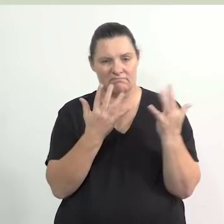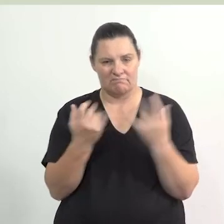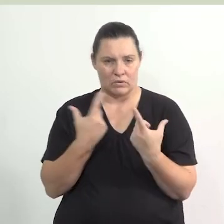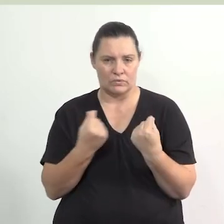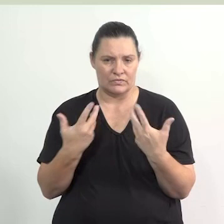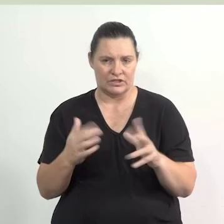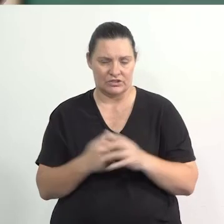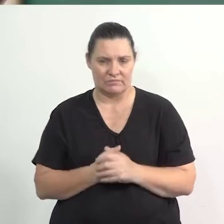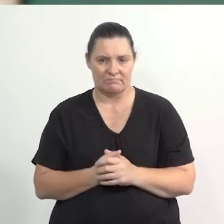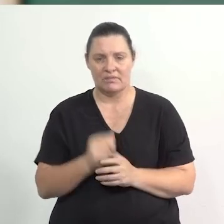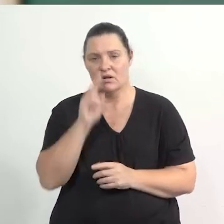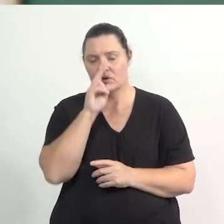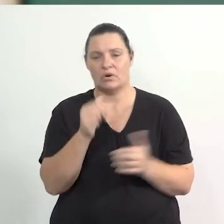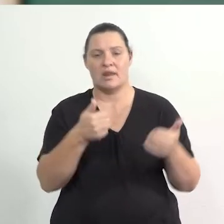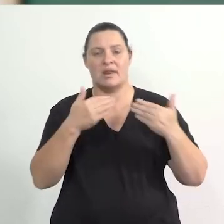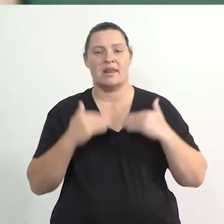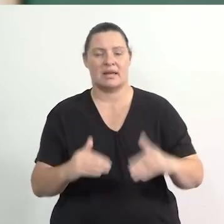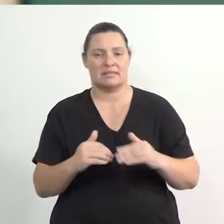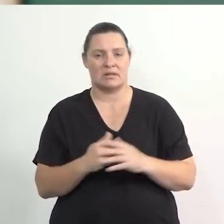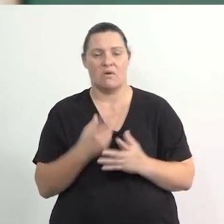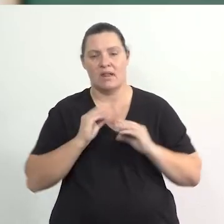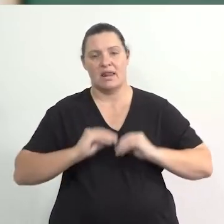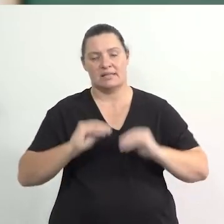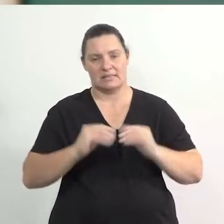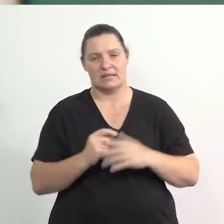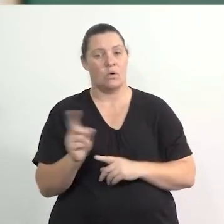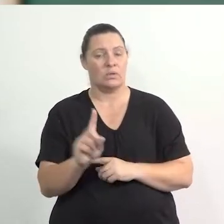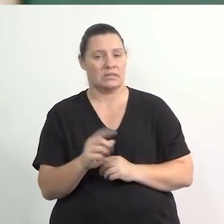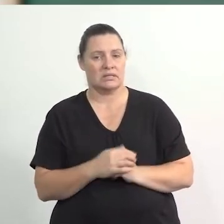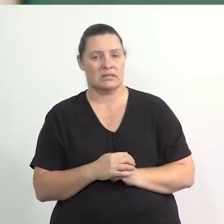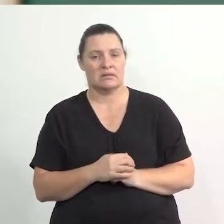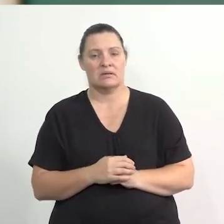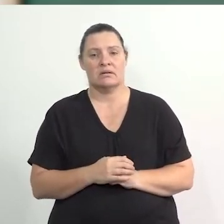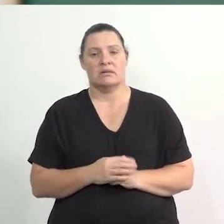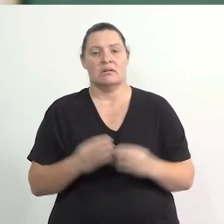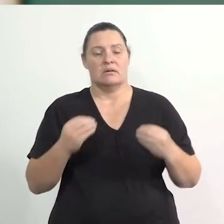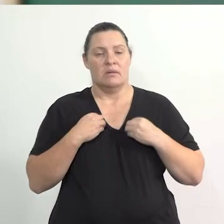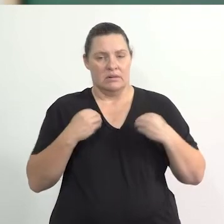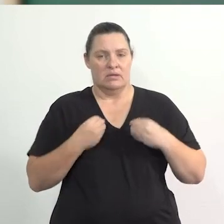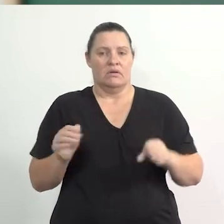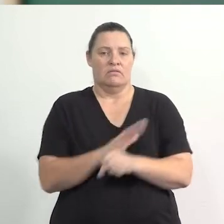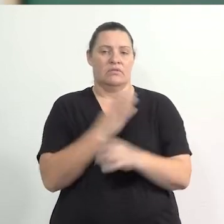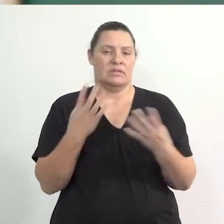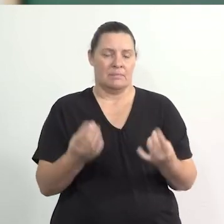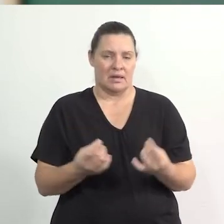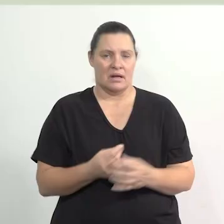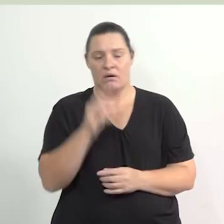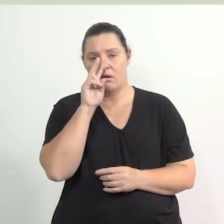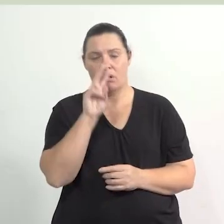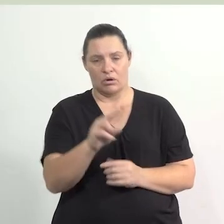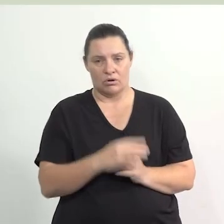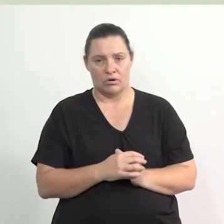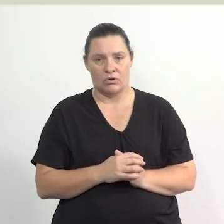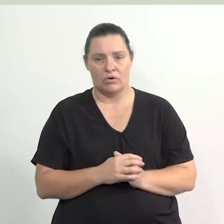that we have done. Let's look at the next part of our lesson, which is properties of integers, where we are going to be